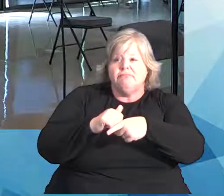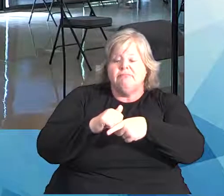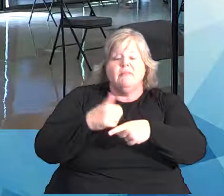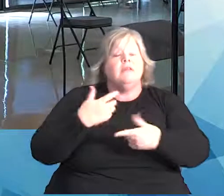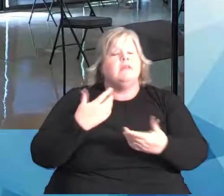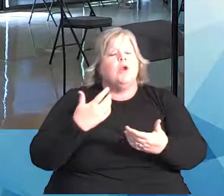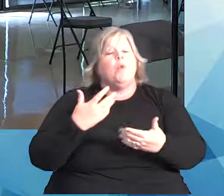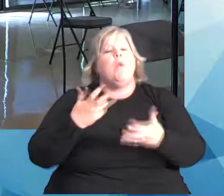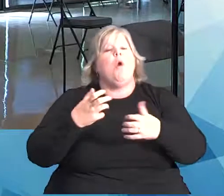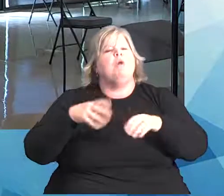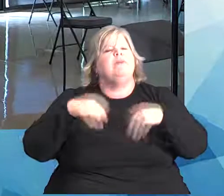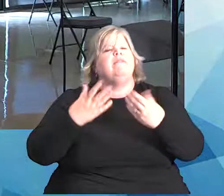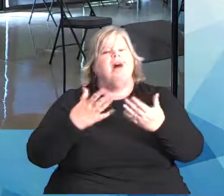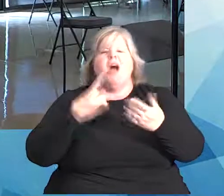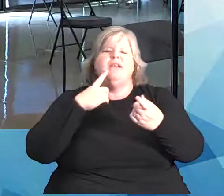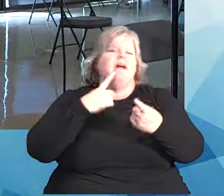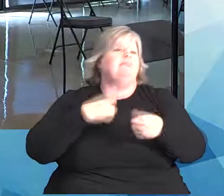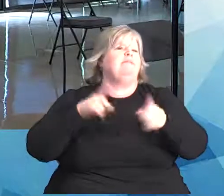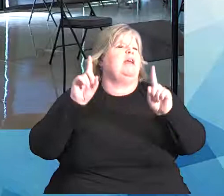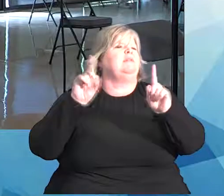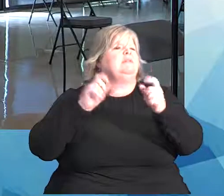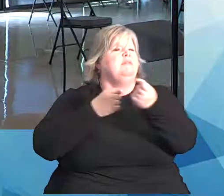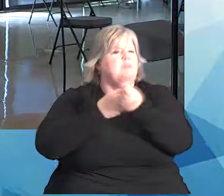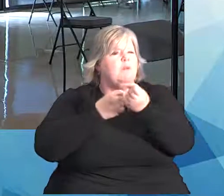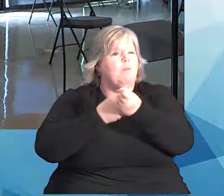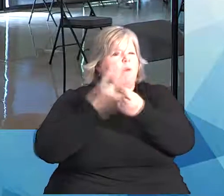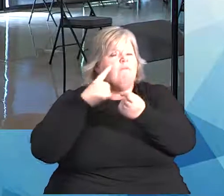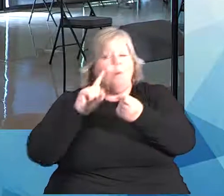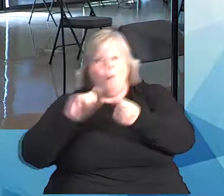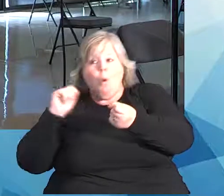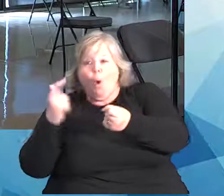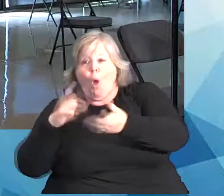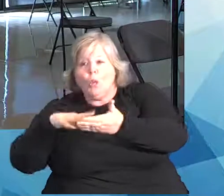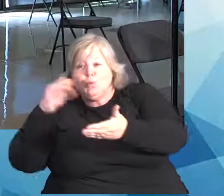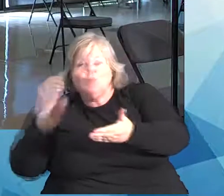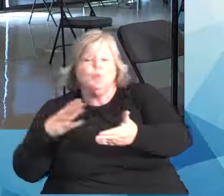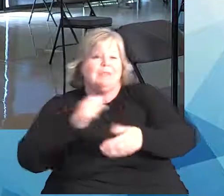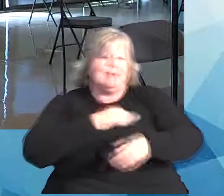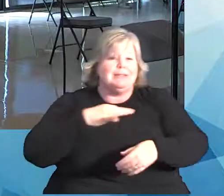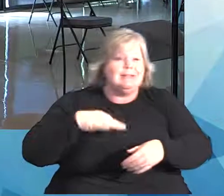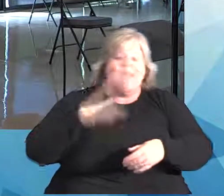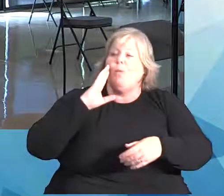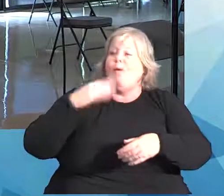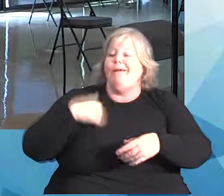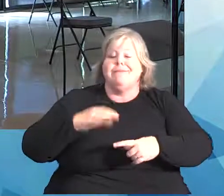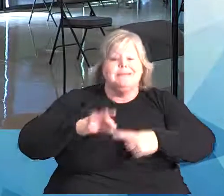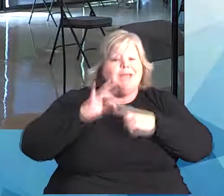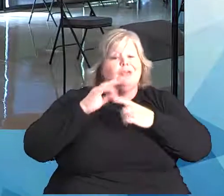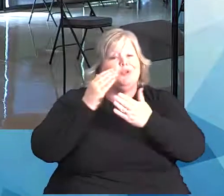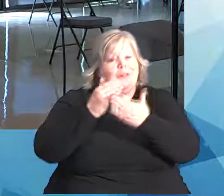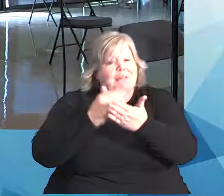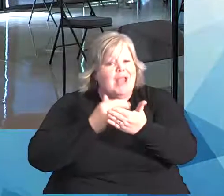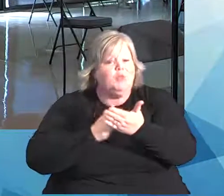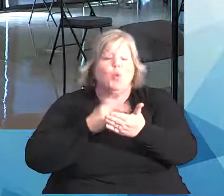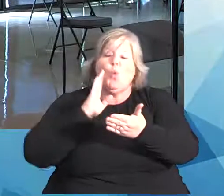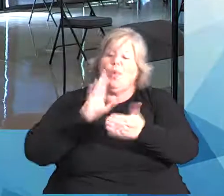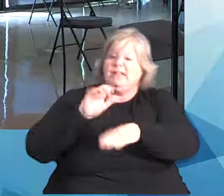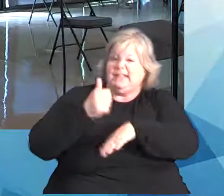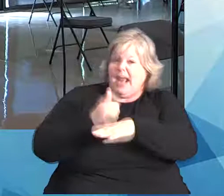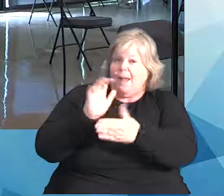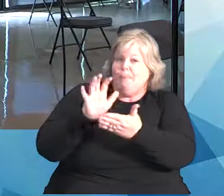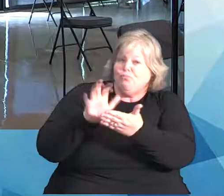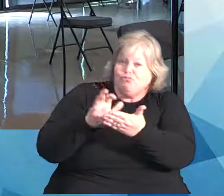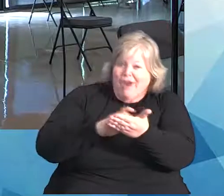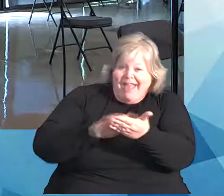effective support for your students and staff, with special menus and service line identifiers in Braille,